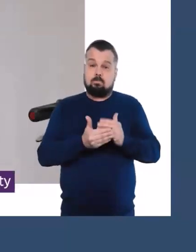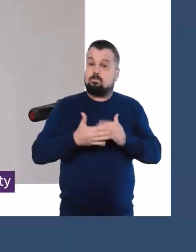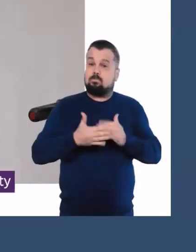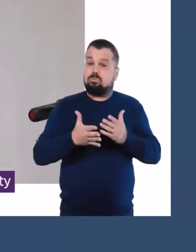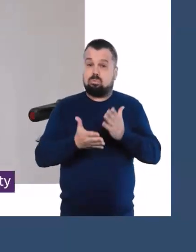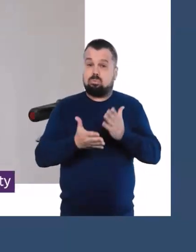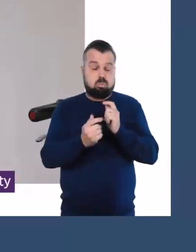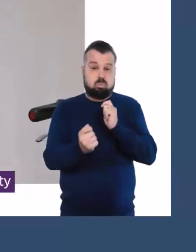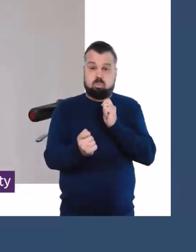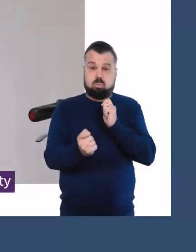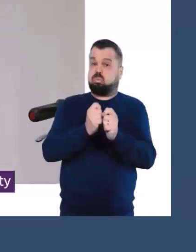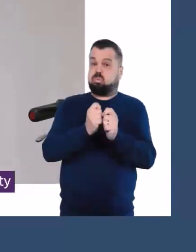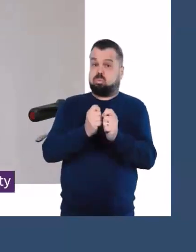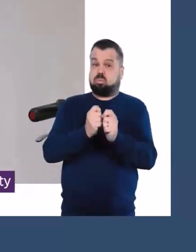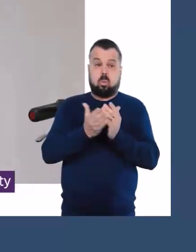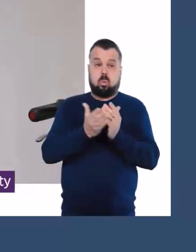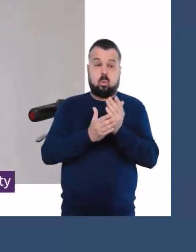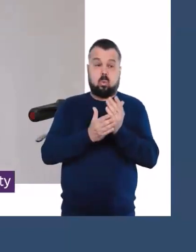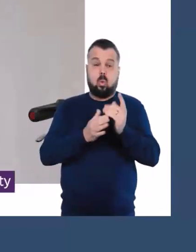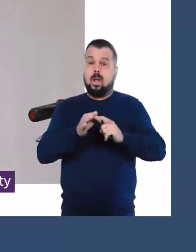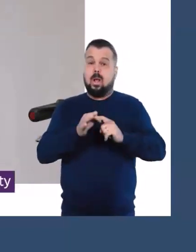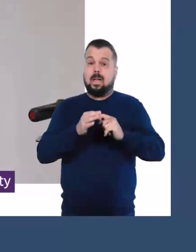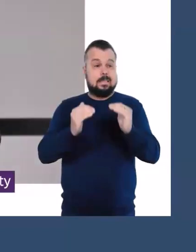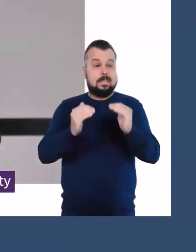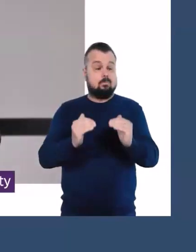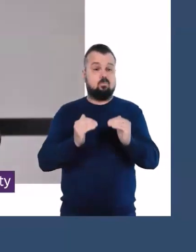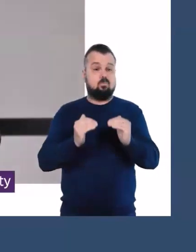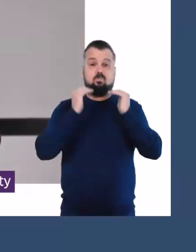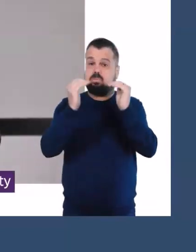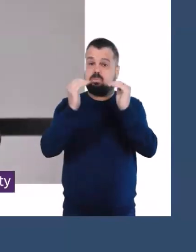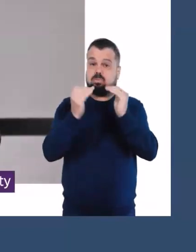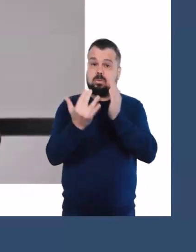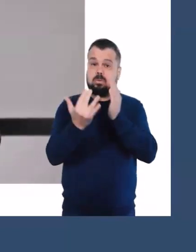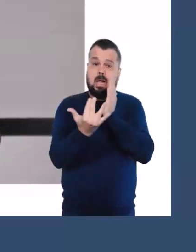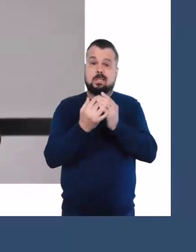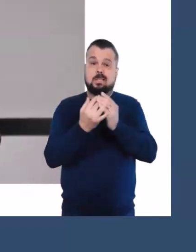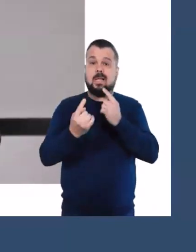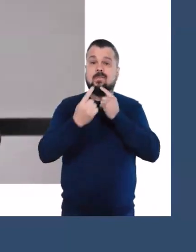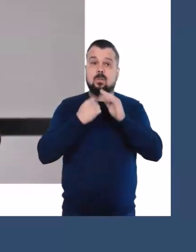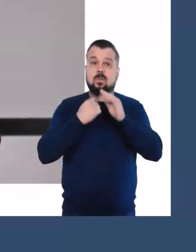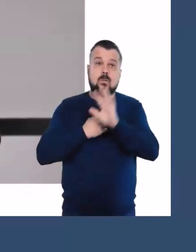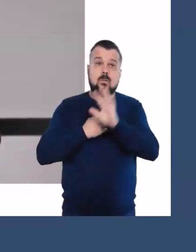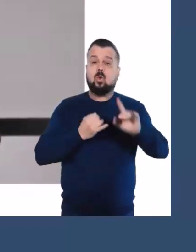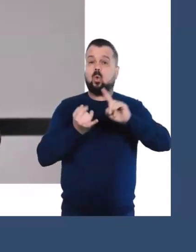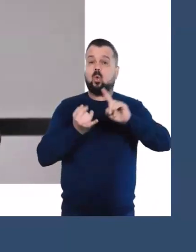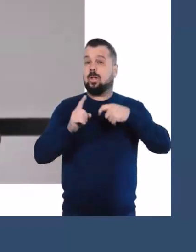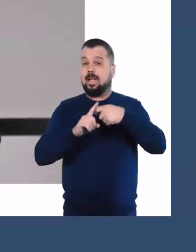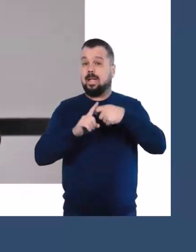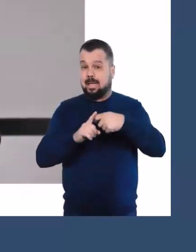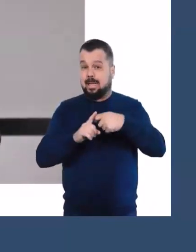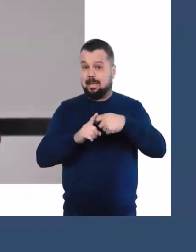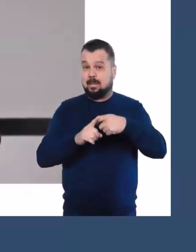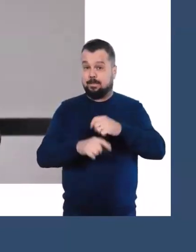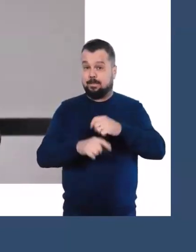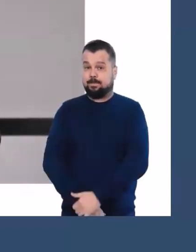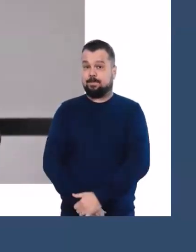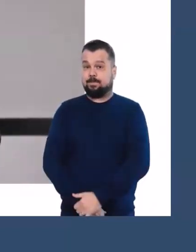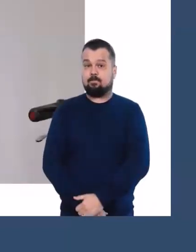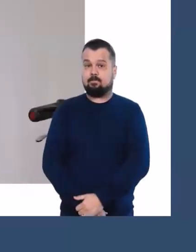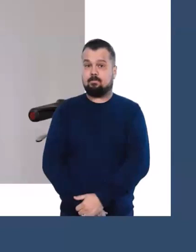a dramatic step change in the provision of high-quality accessibility information across the